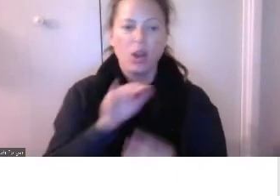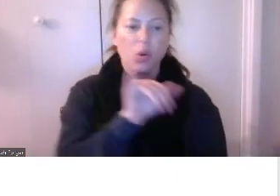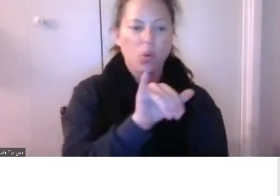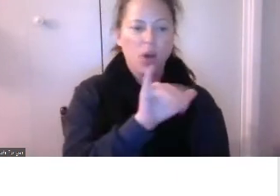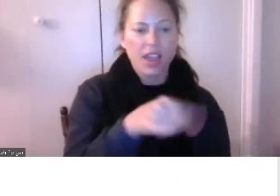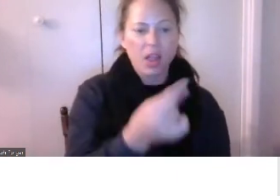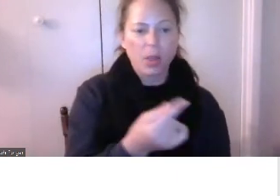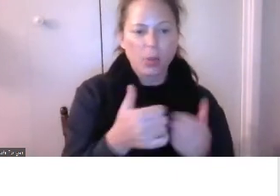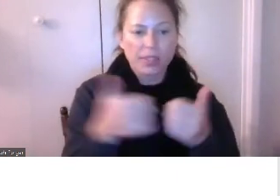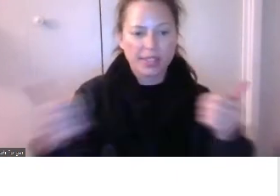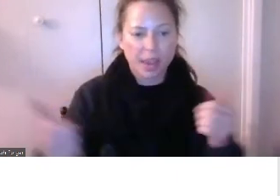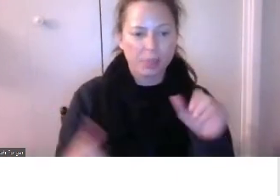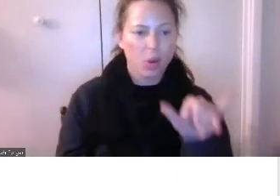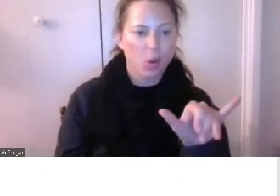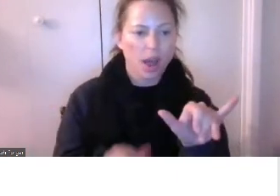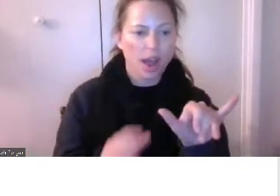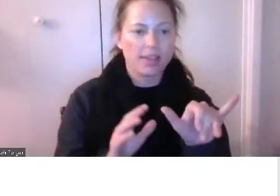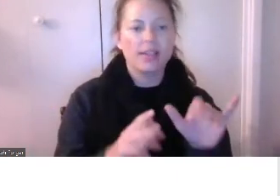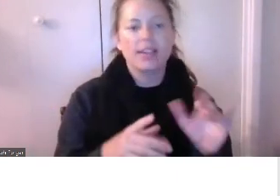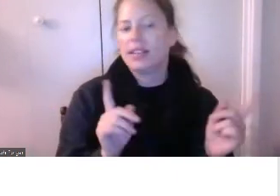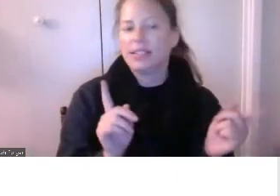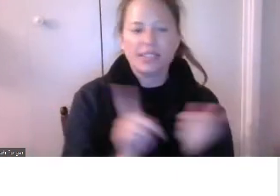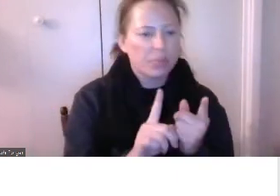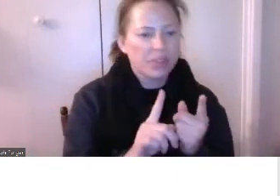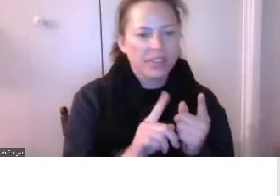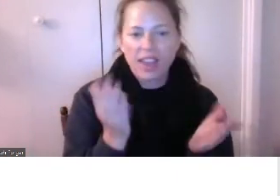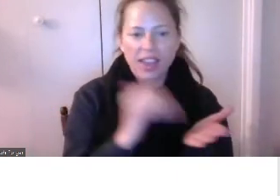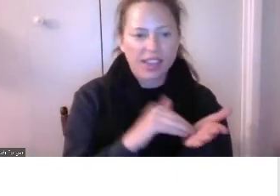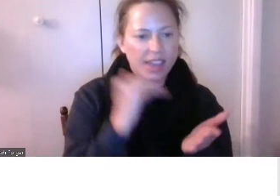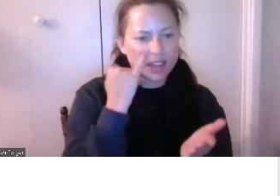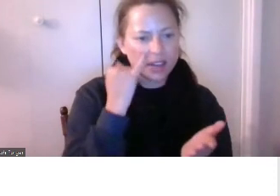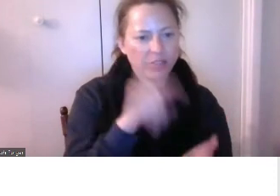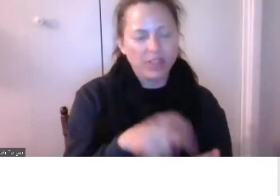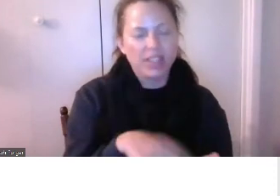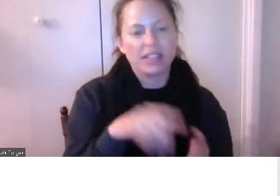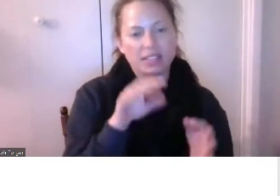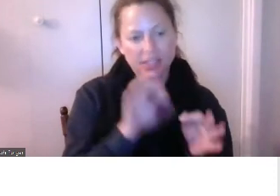itself, simplify again if needed.